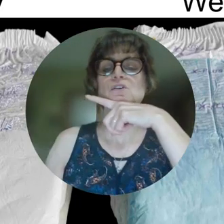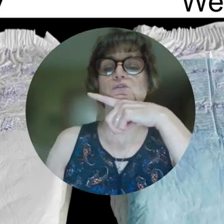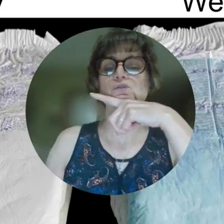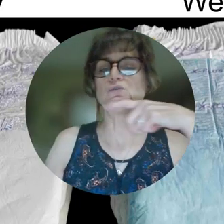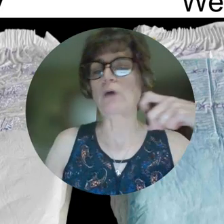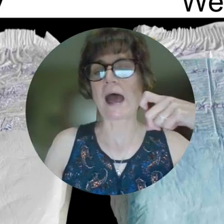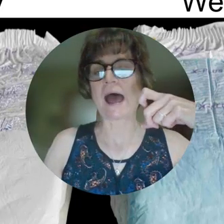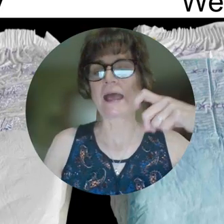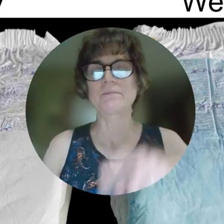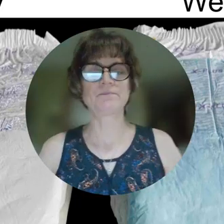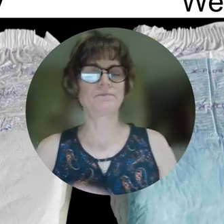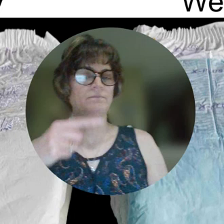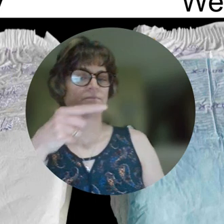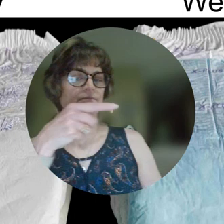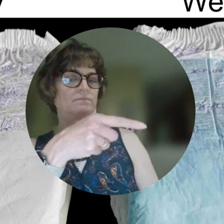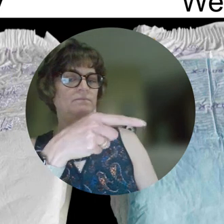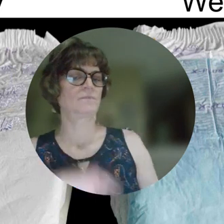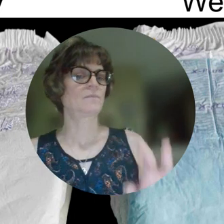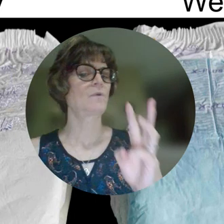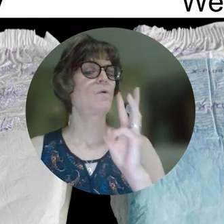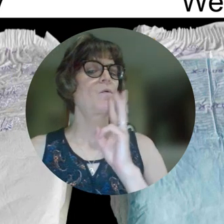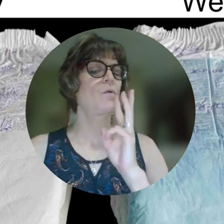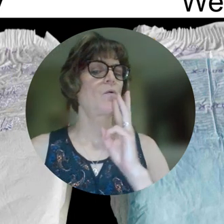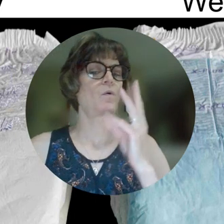Diapers, dry.